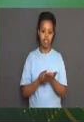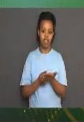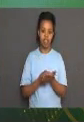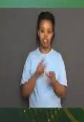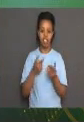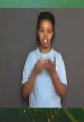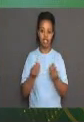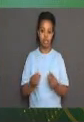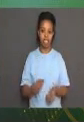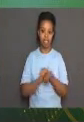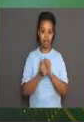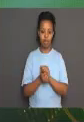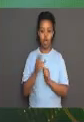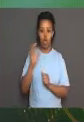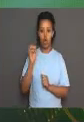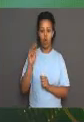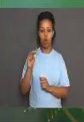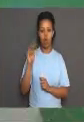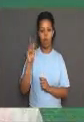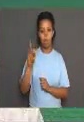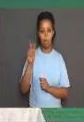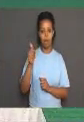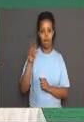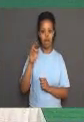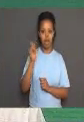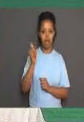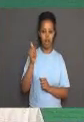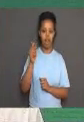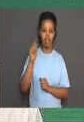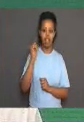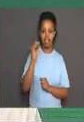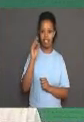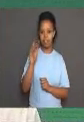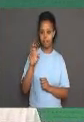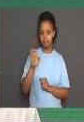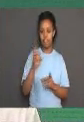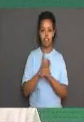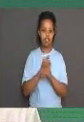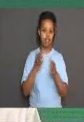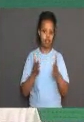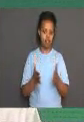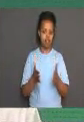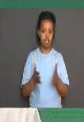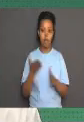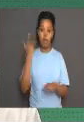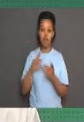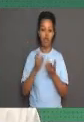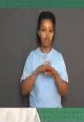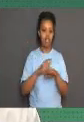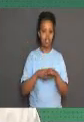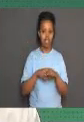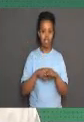evolution from Comparative Anatomy. In our last lesson, we learned